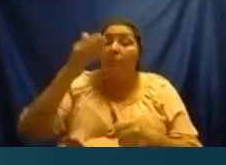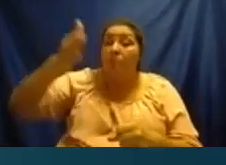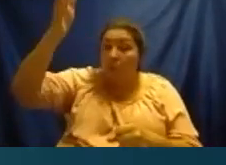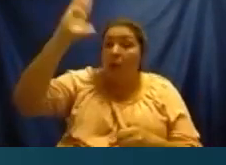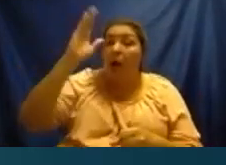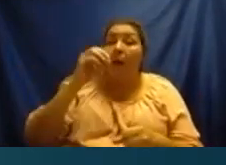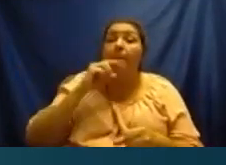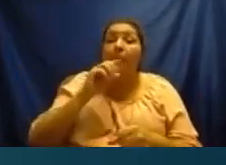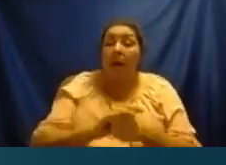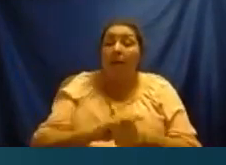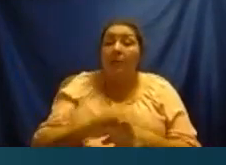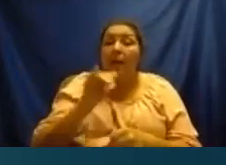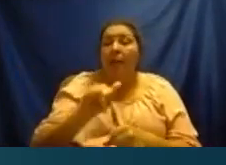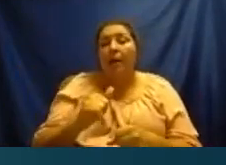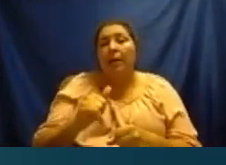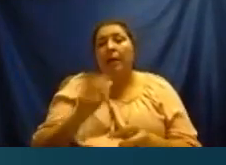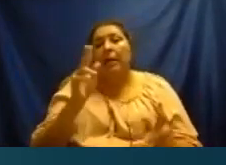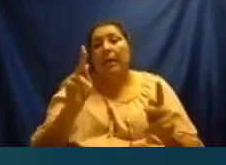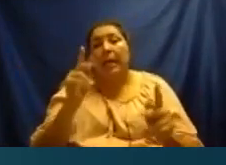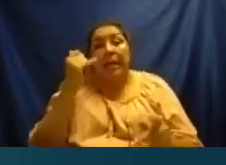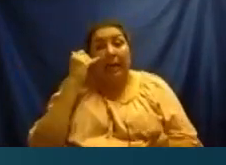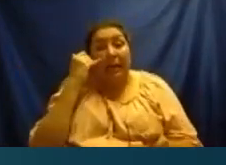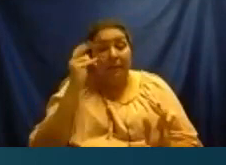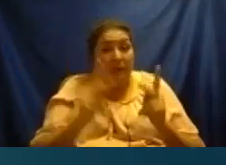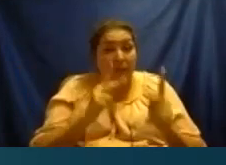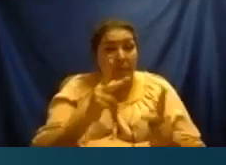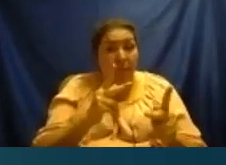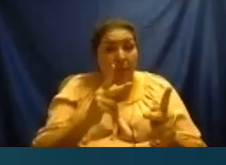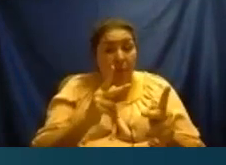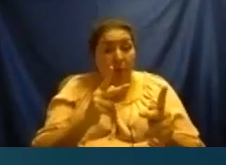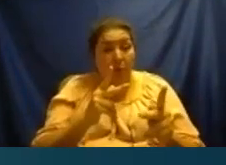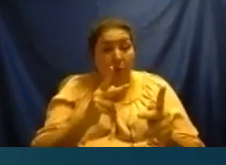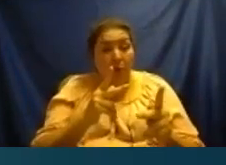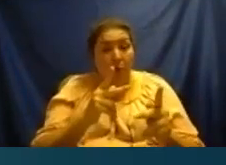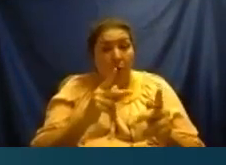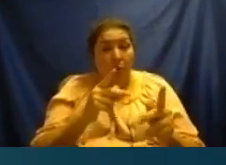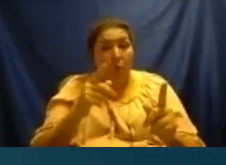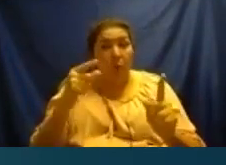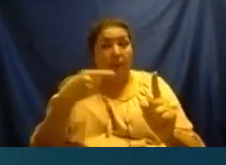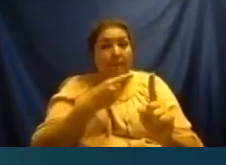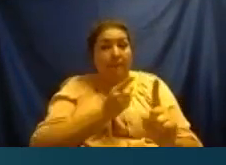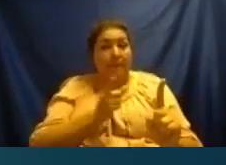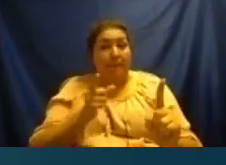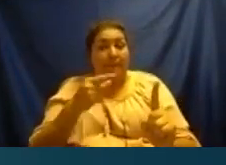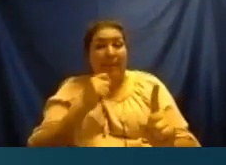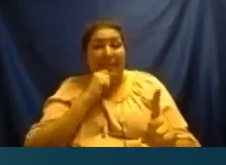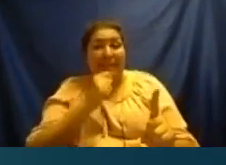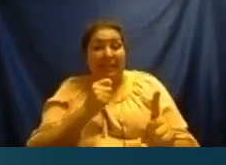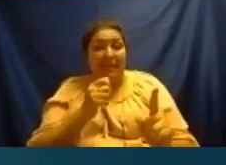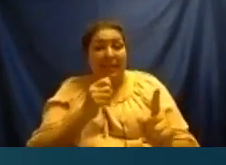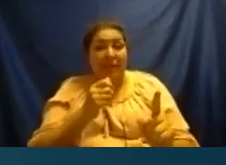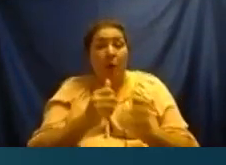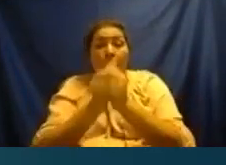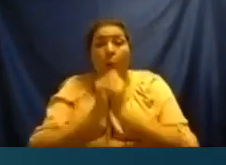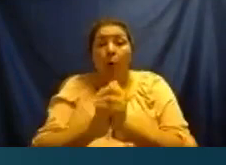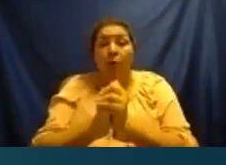people strayed from worshiping the true God and took up idol worship. Now, one of the